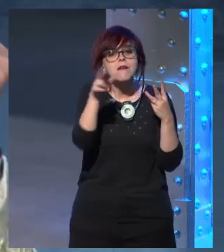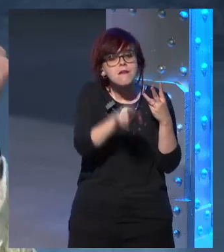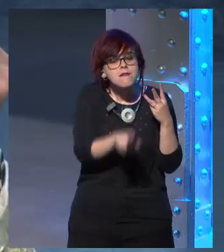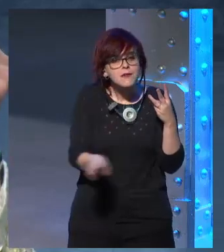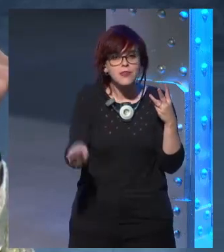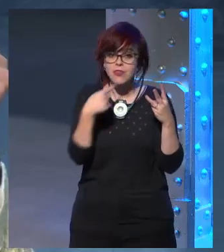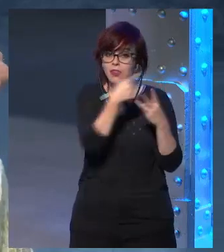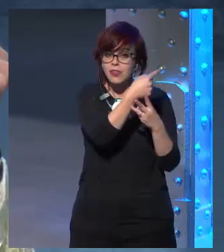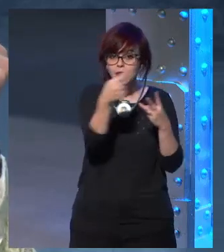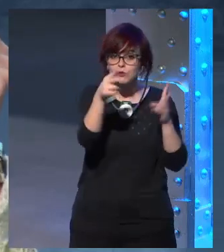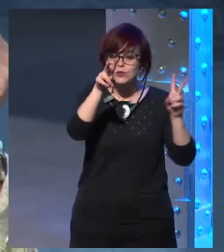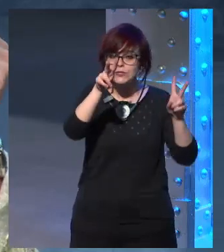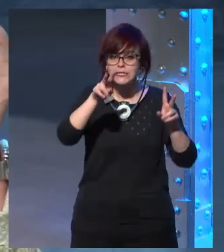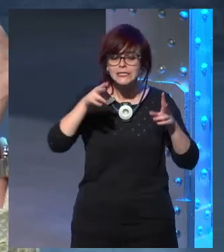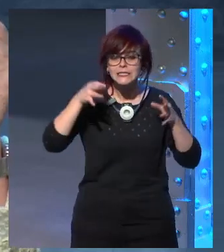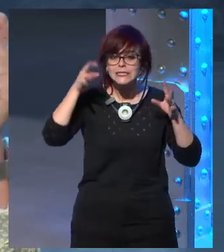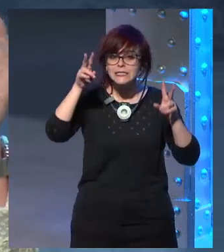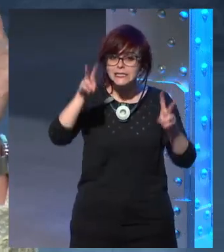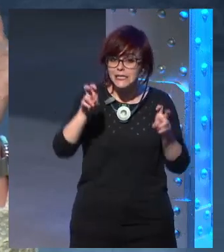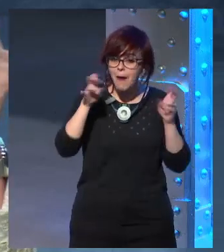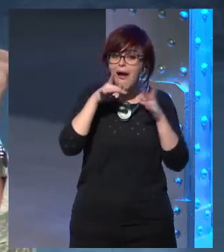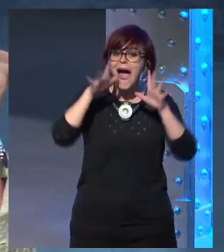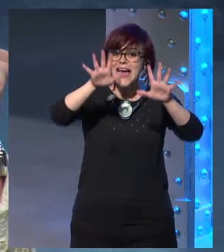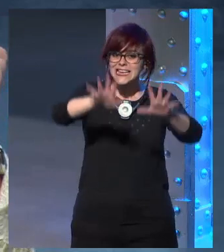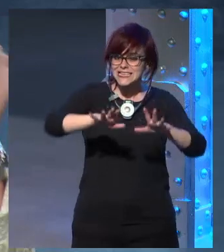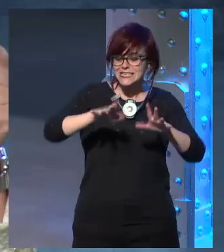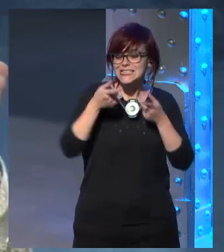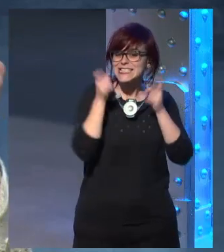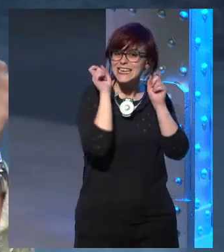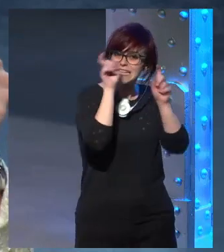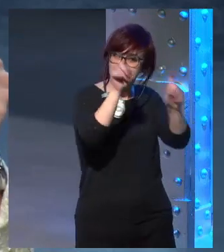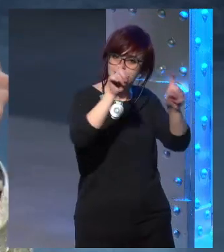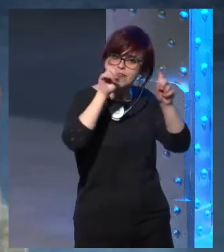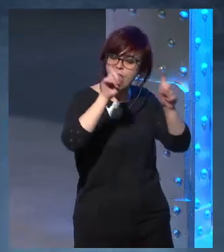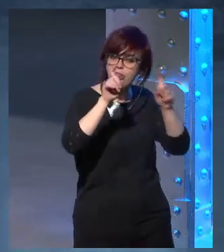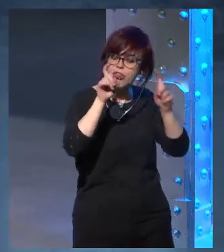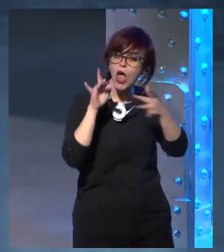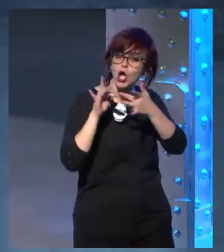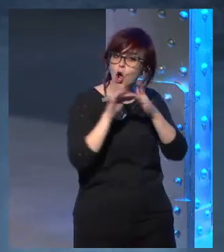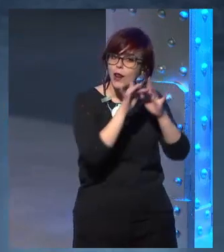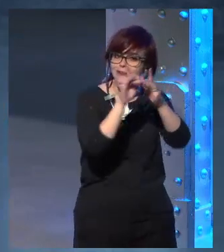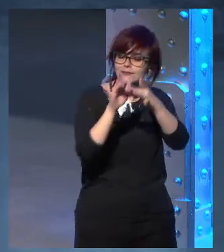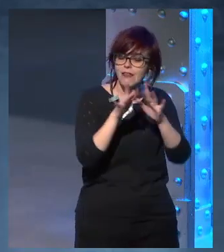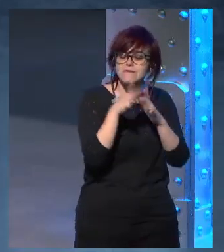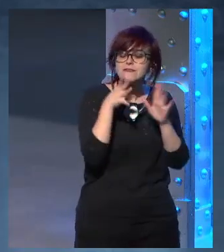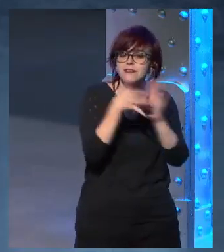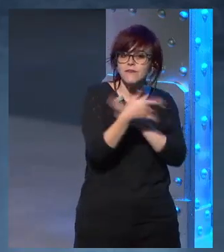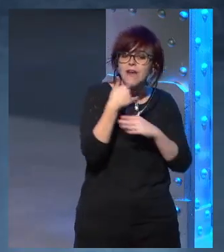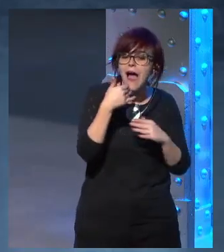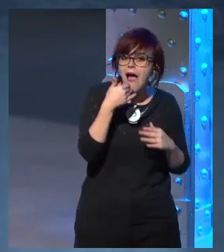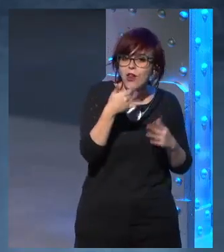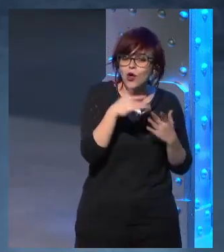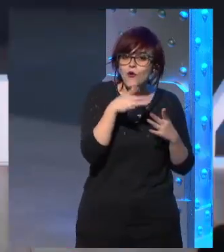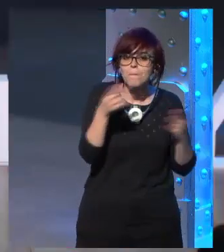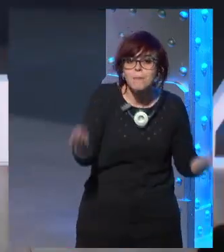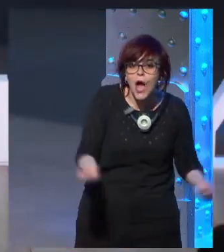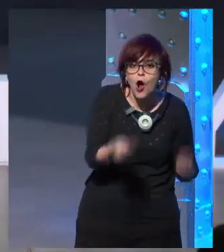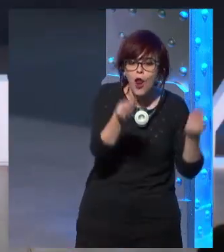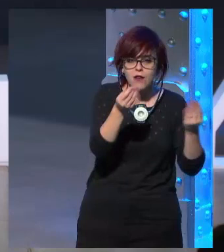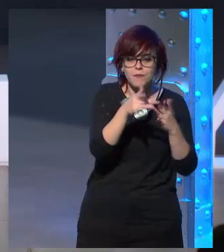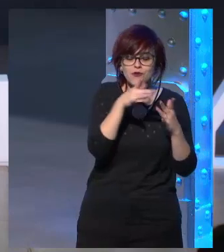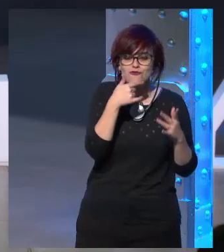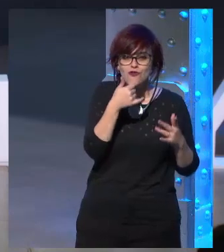you really care about getting better at, the thing that you're interested or passionate about, is connected to a peer group who shares